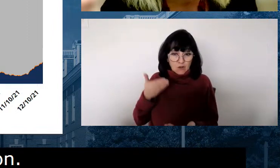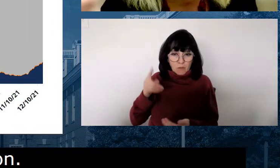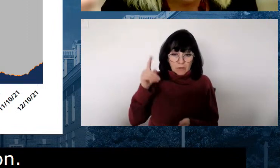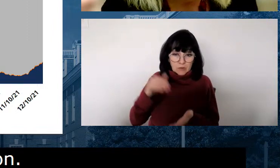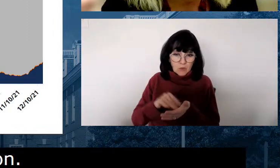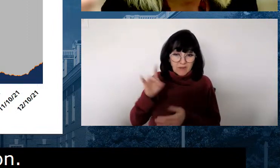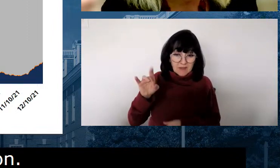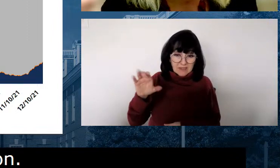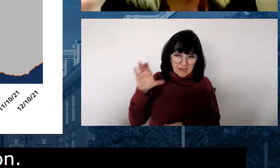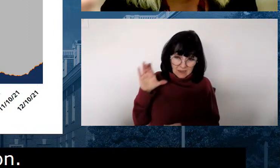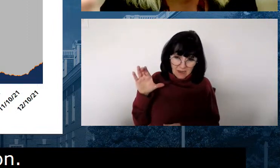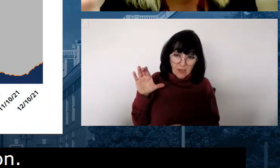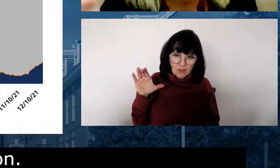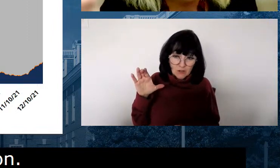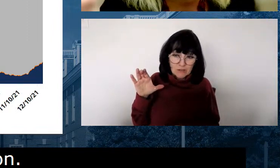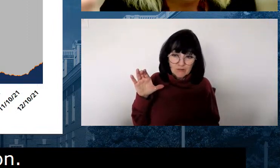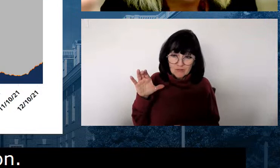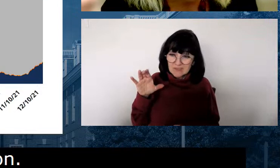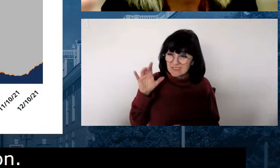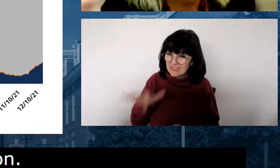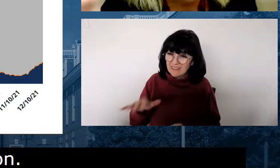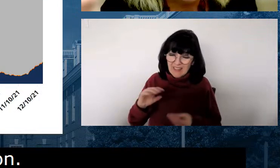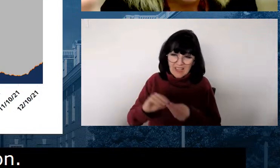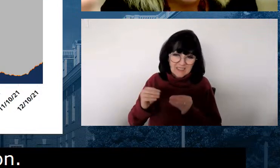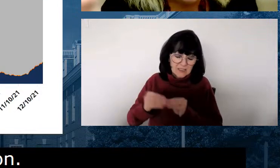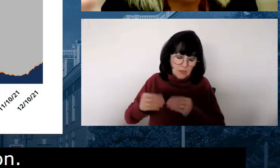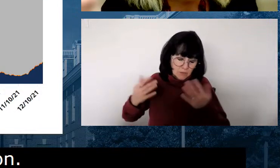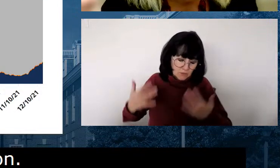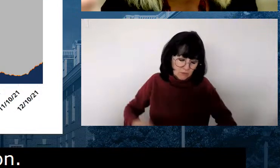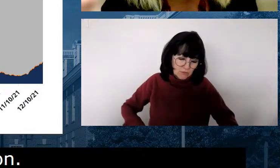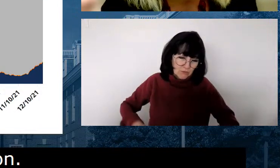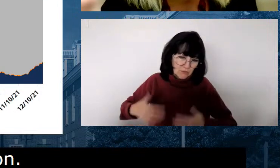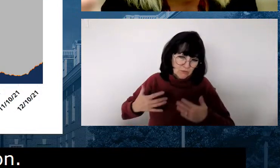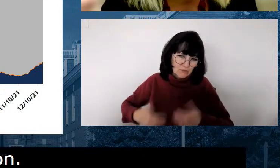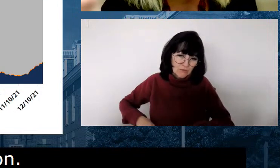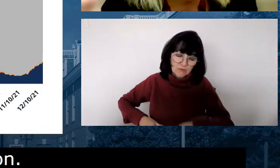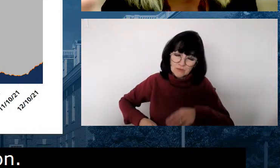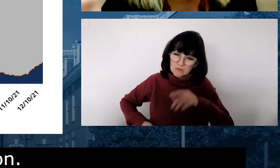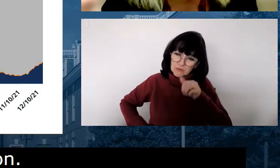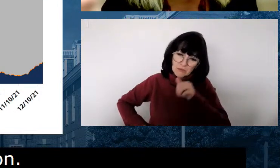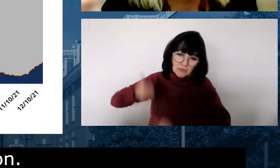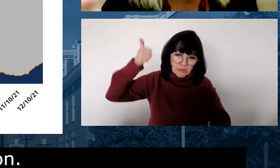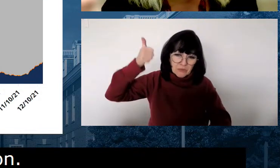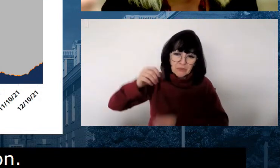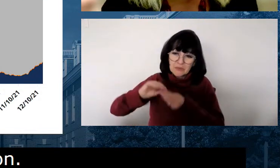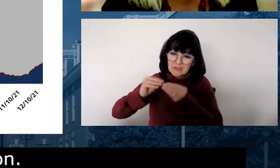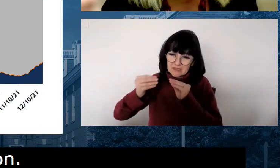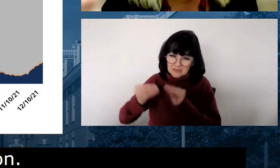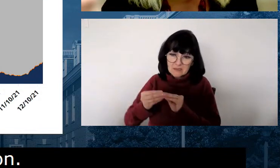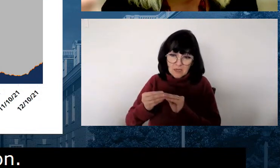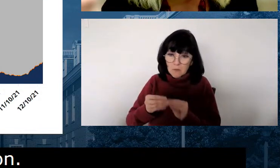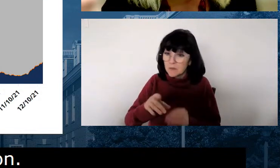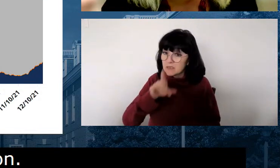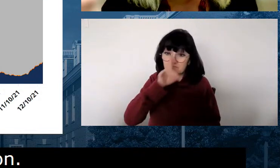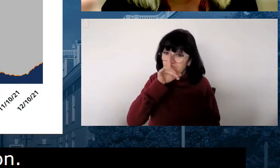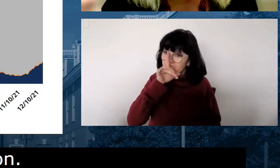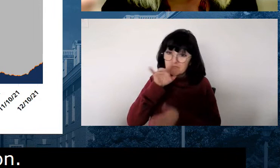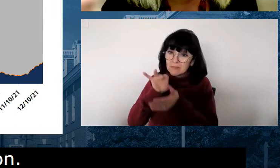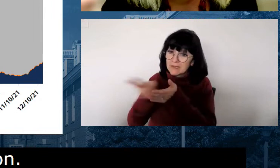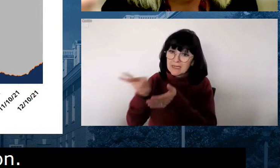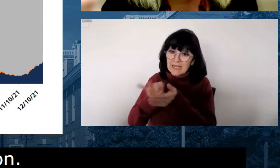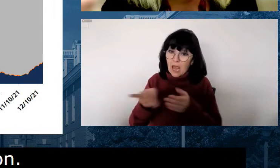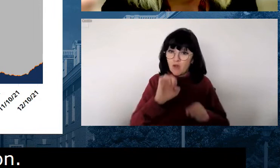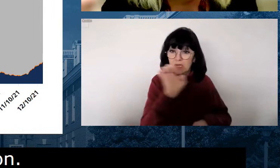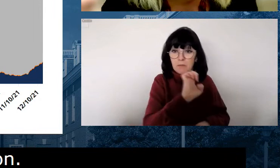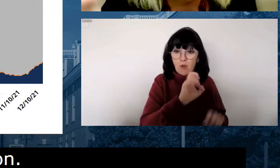are hospitalized. It's an incredibly high number. And that doesn't count patients in the emergency departments. Those are